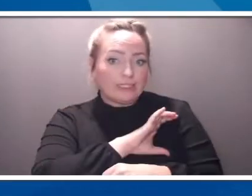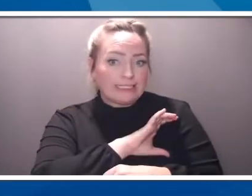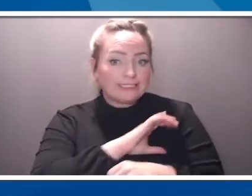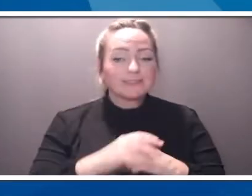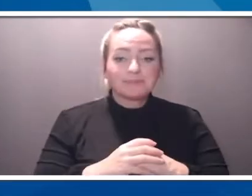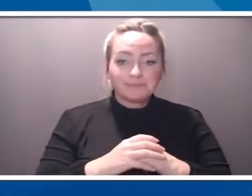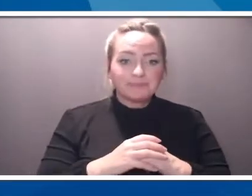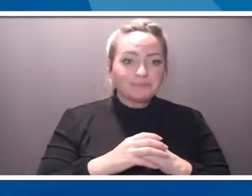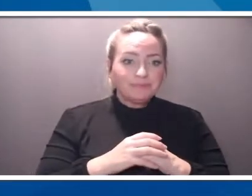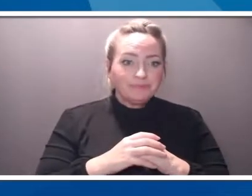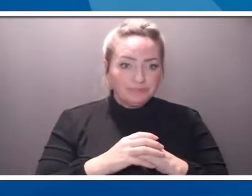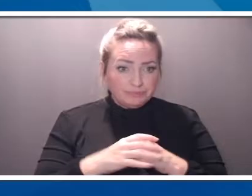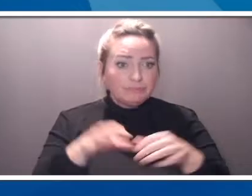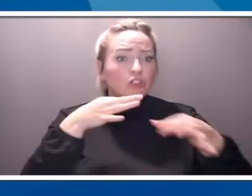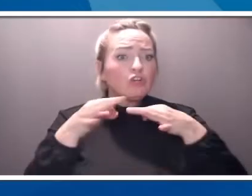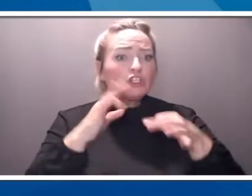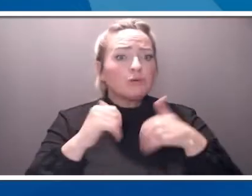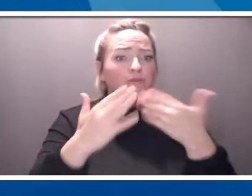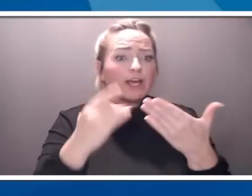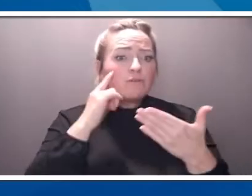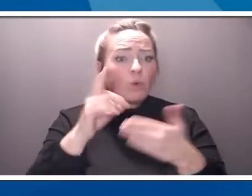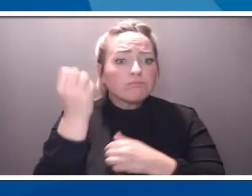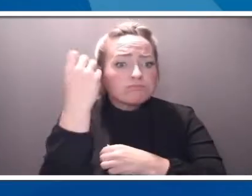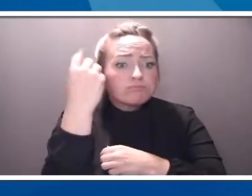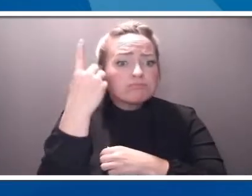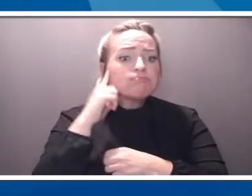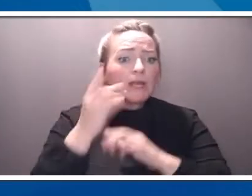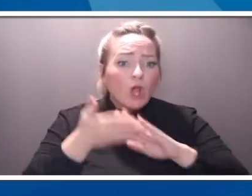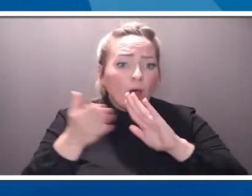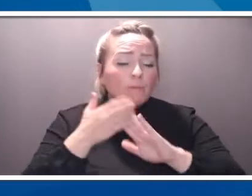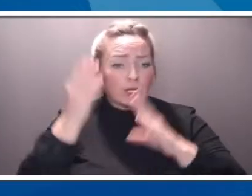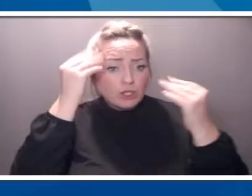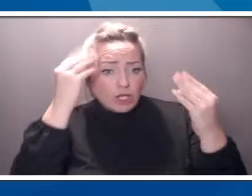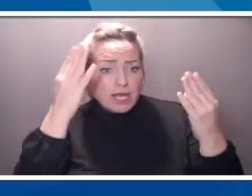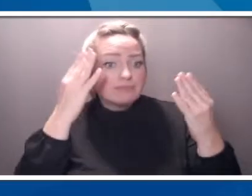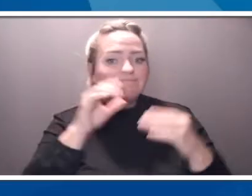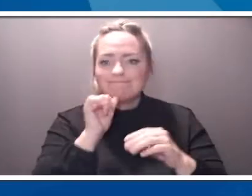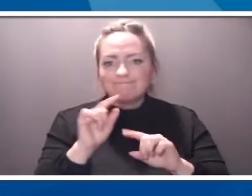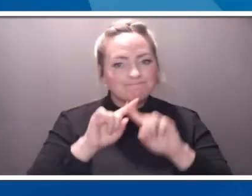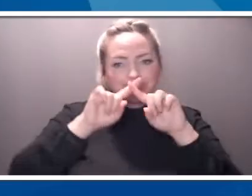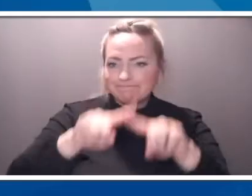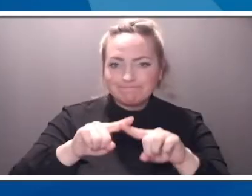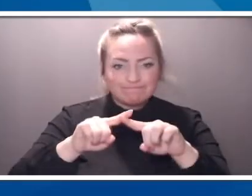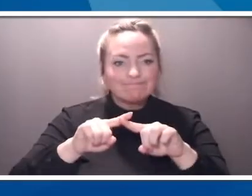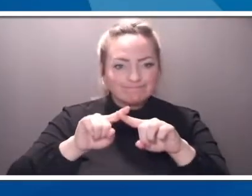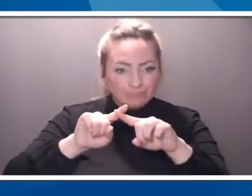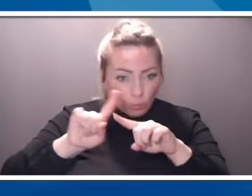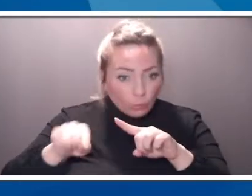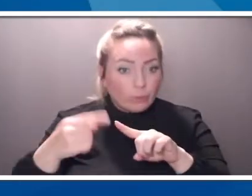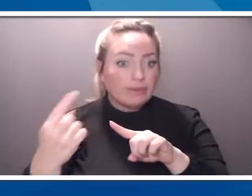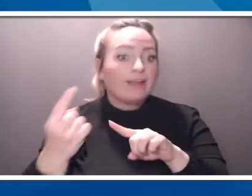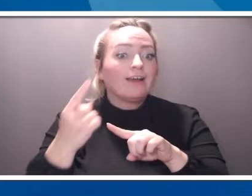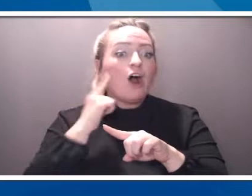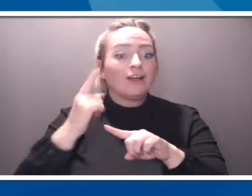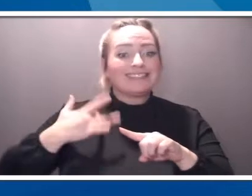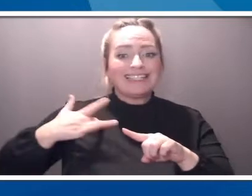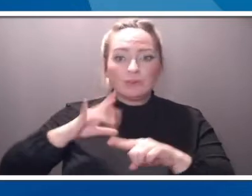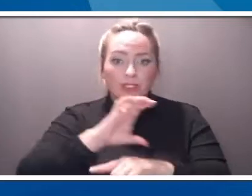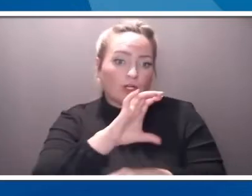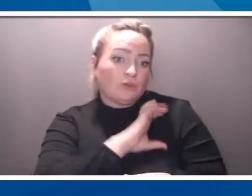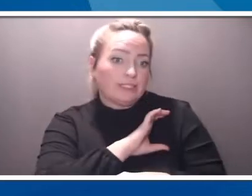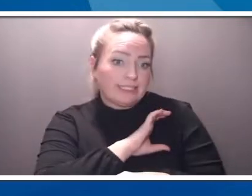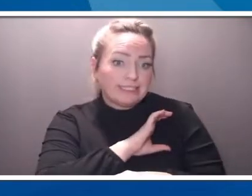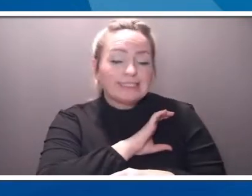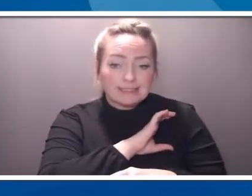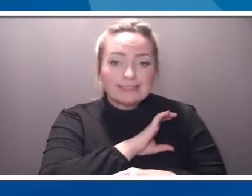133, sensory characteristics. Instructions provided for understanding and operating content do not rely